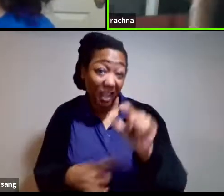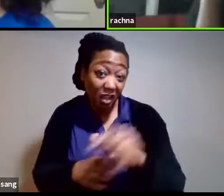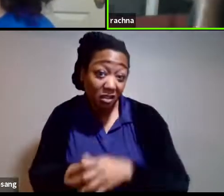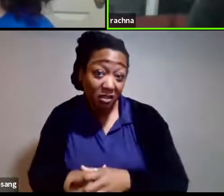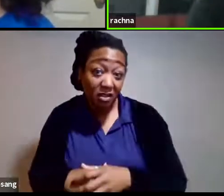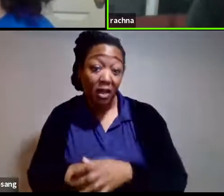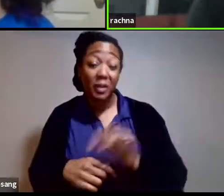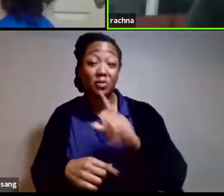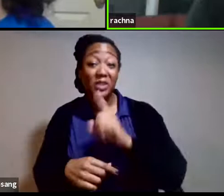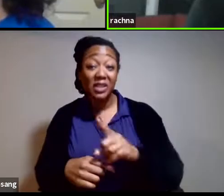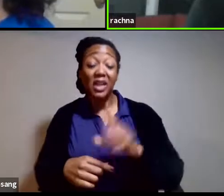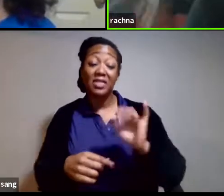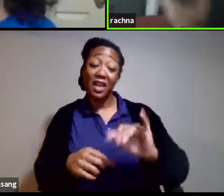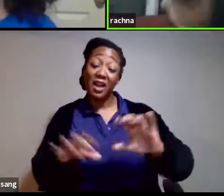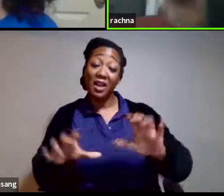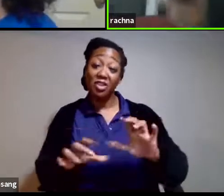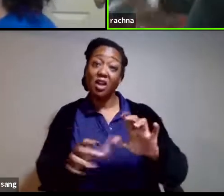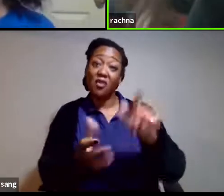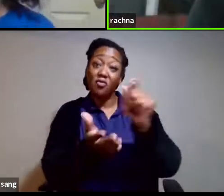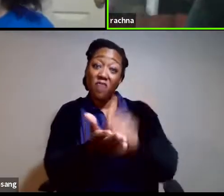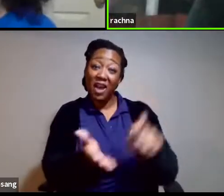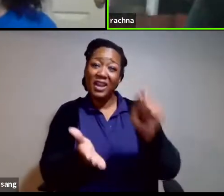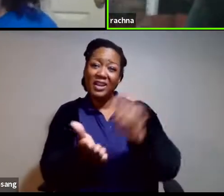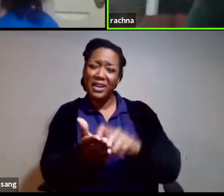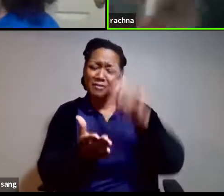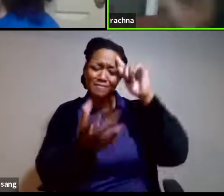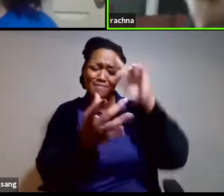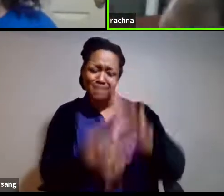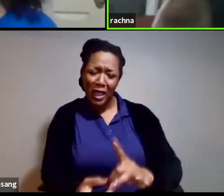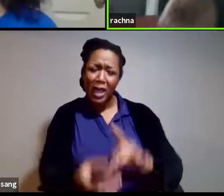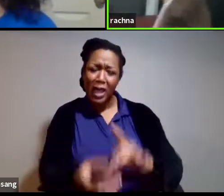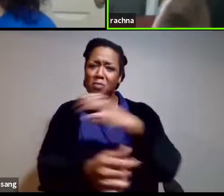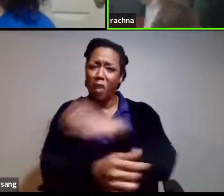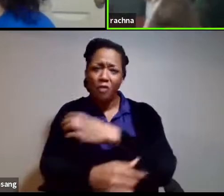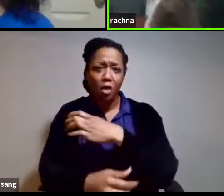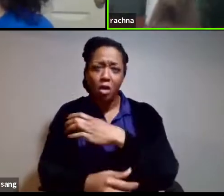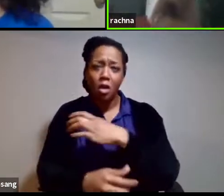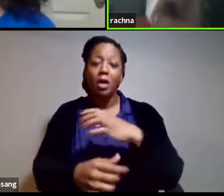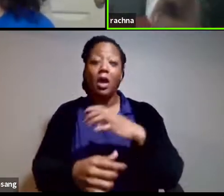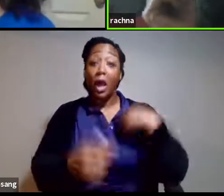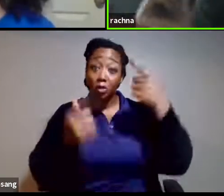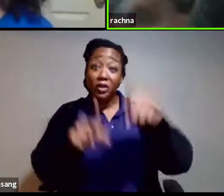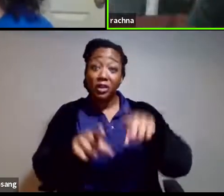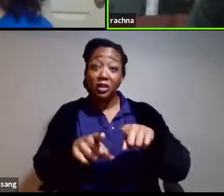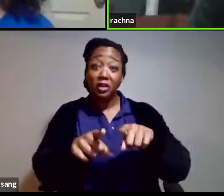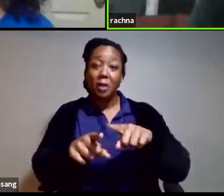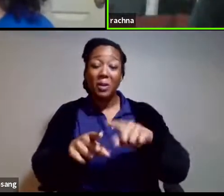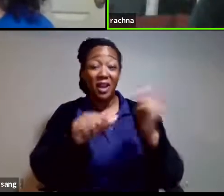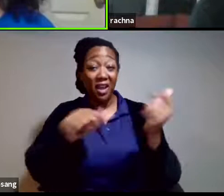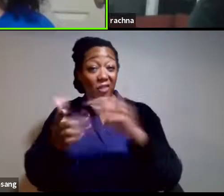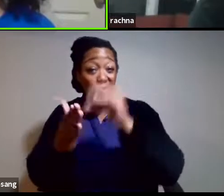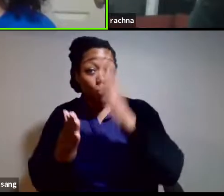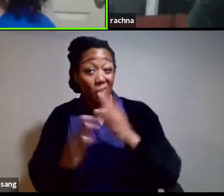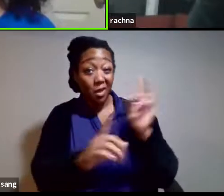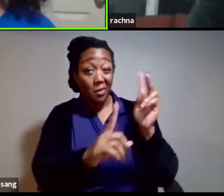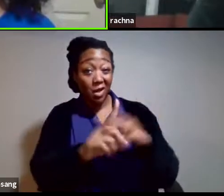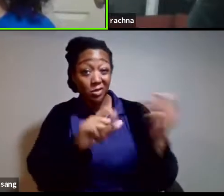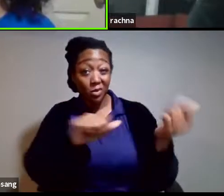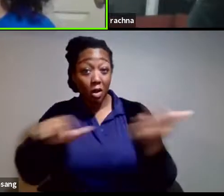is a very powerful tool. I completely agree with that, but not for every student. Yep.